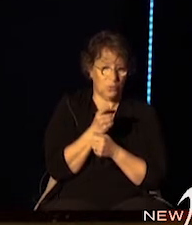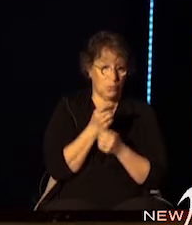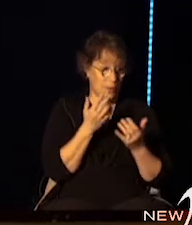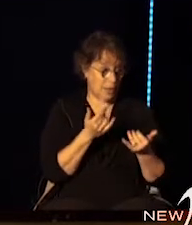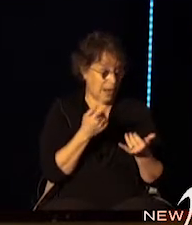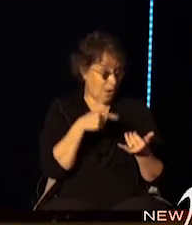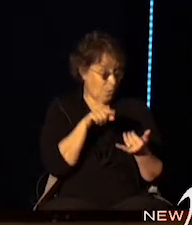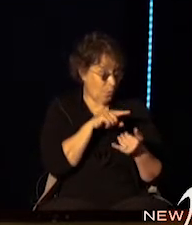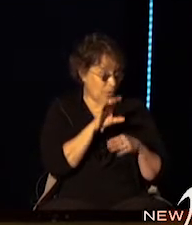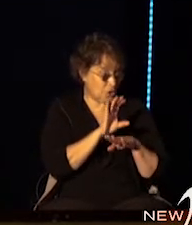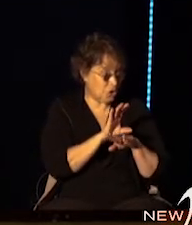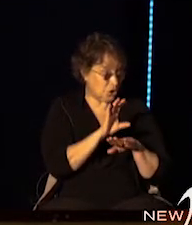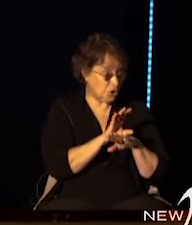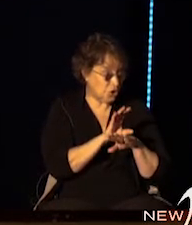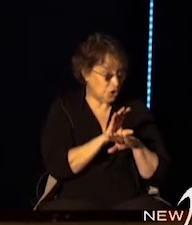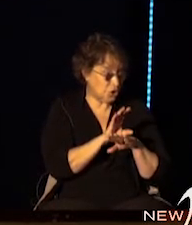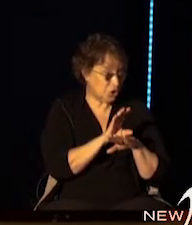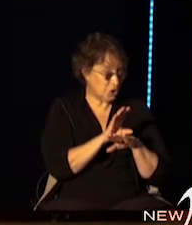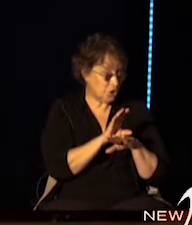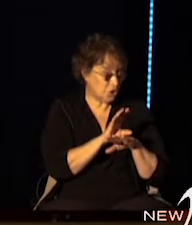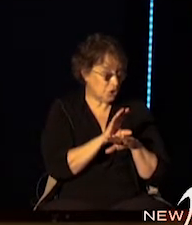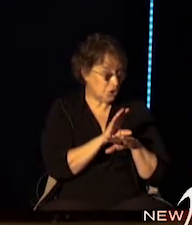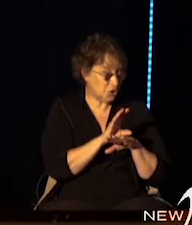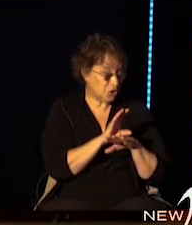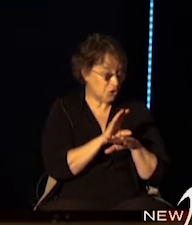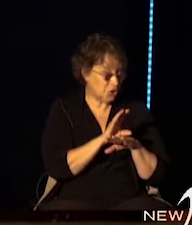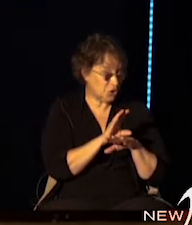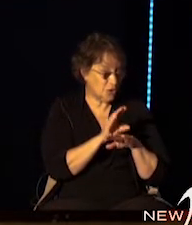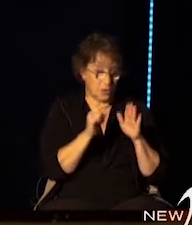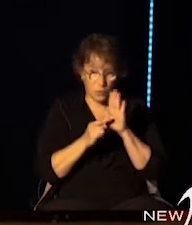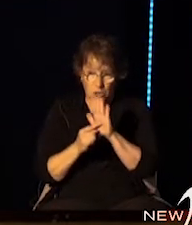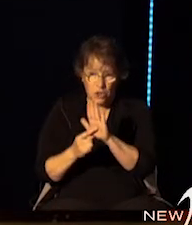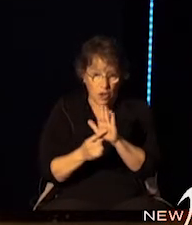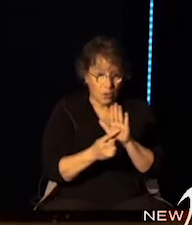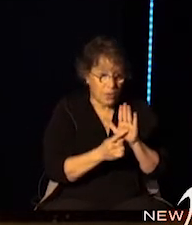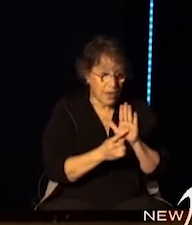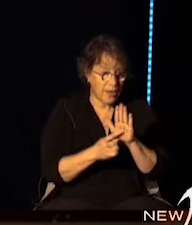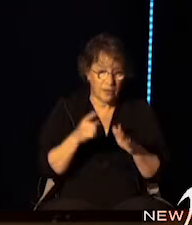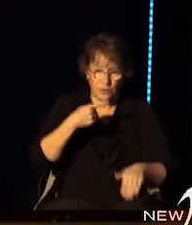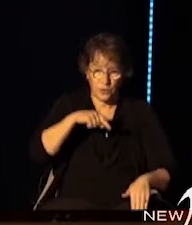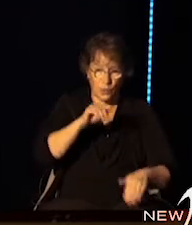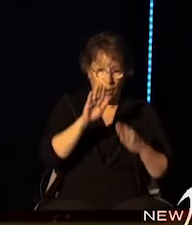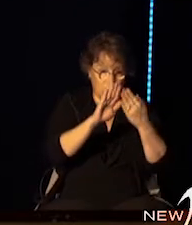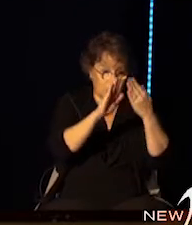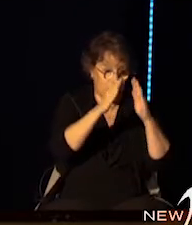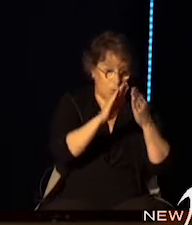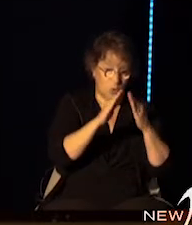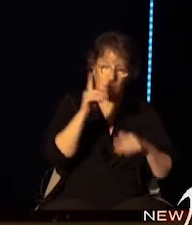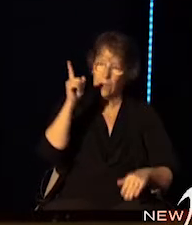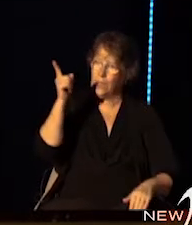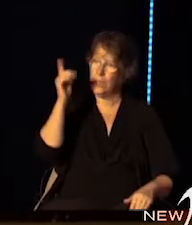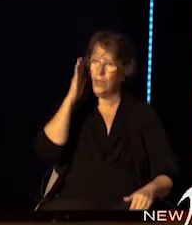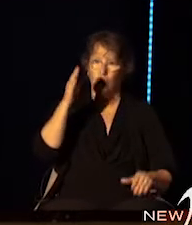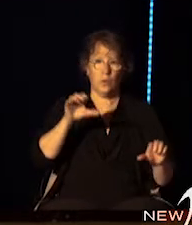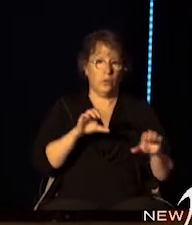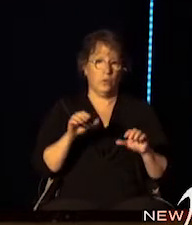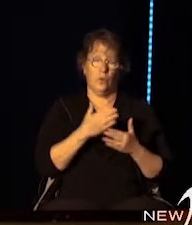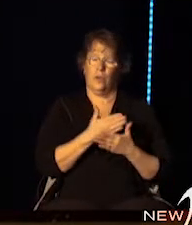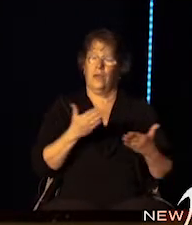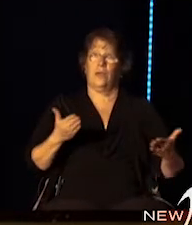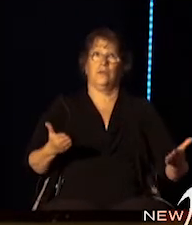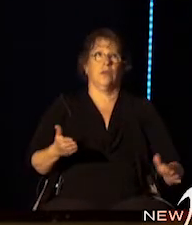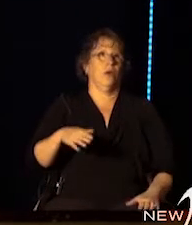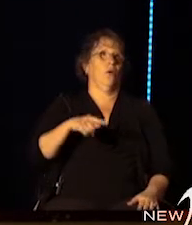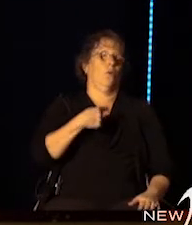church, communicate this to our community, he's going to do things beyond what we could